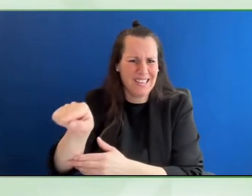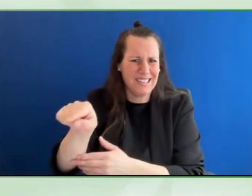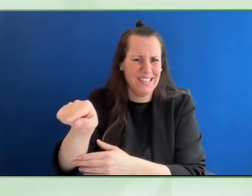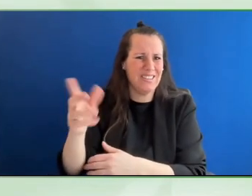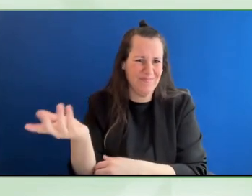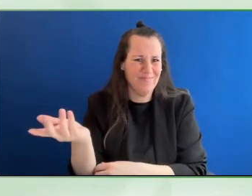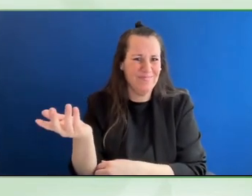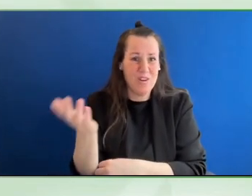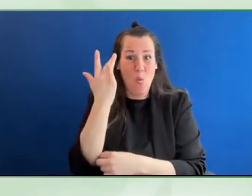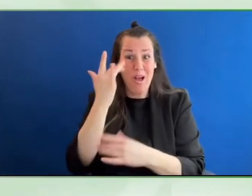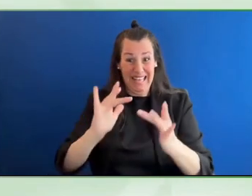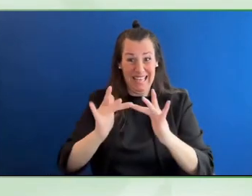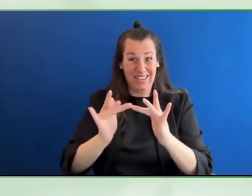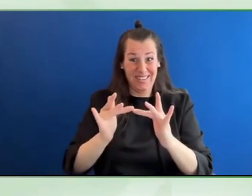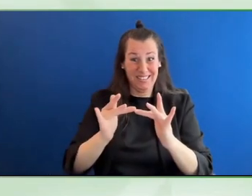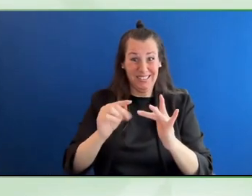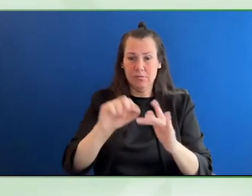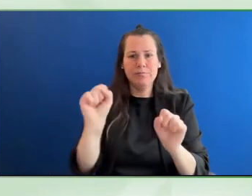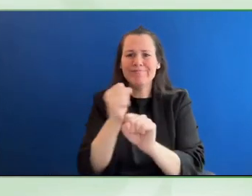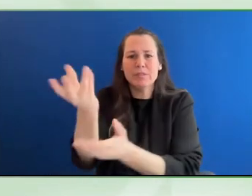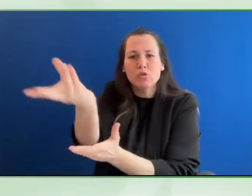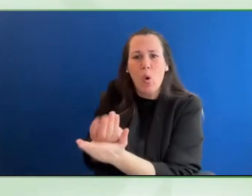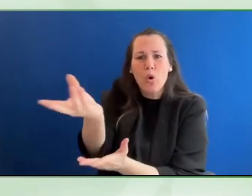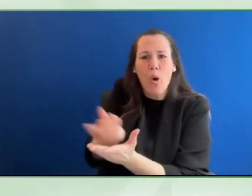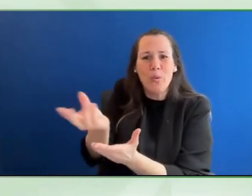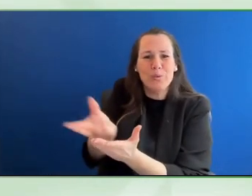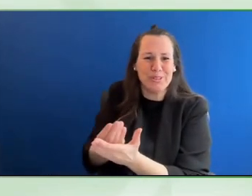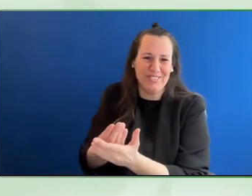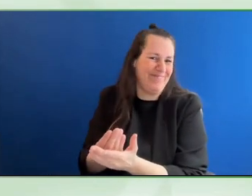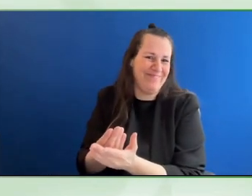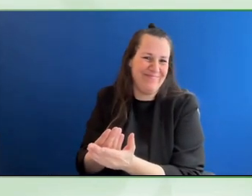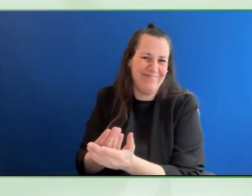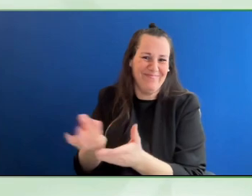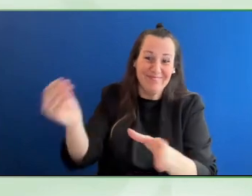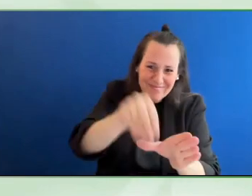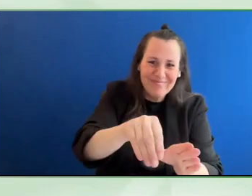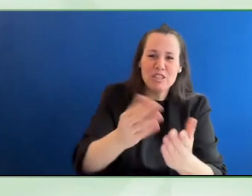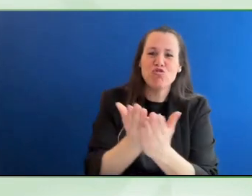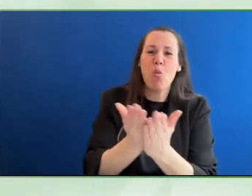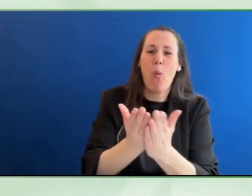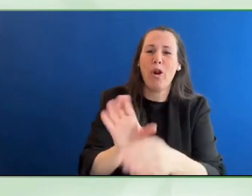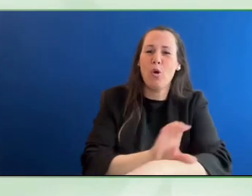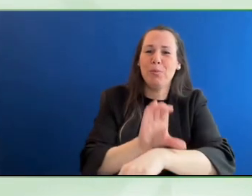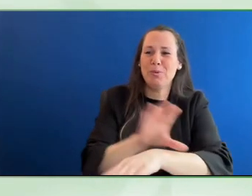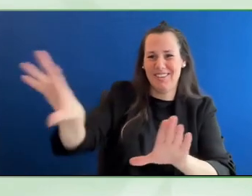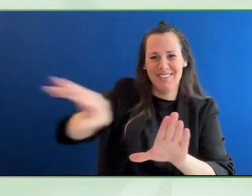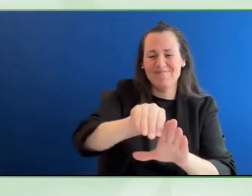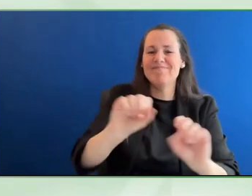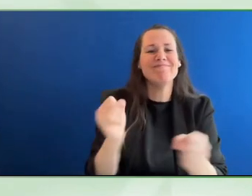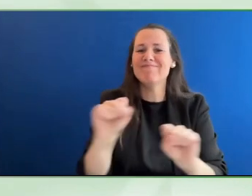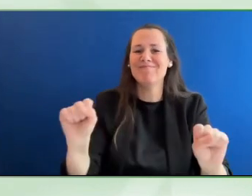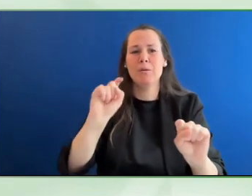different languages. Anything else as call to action for the Zero Project community? Yeah, it's languages and